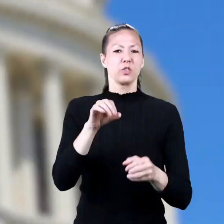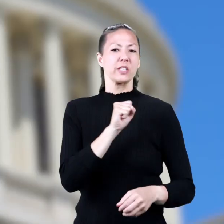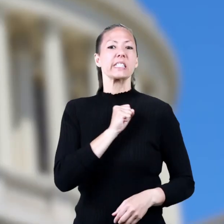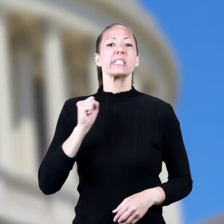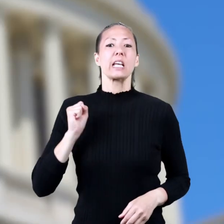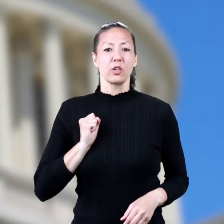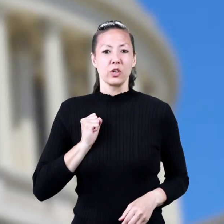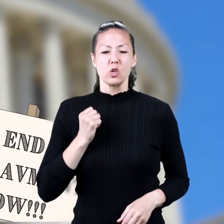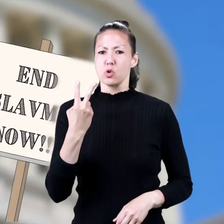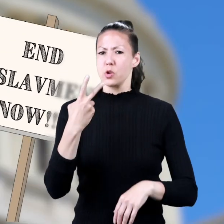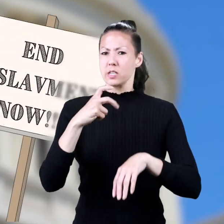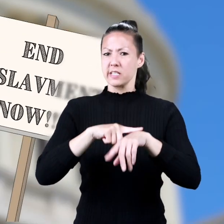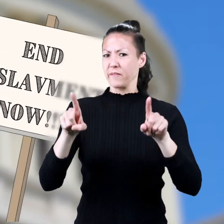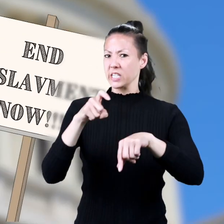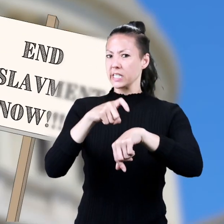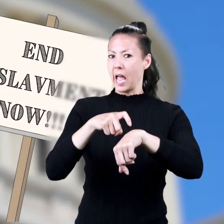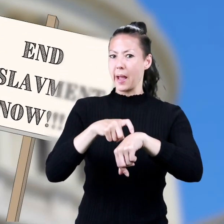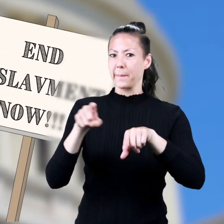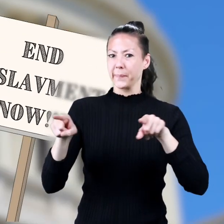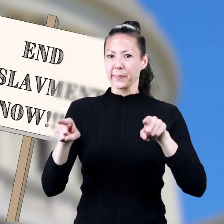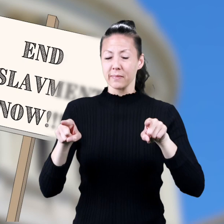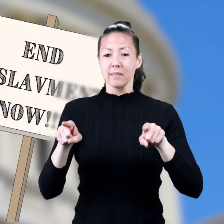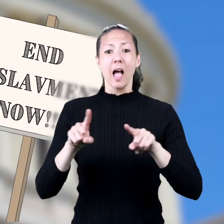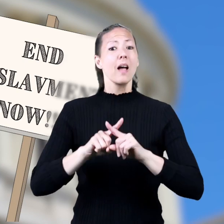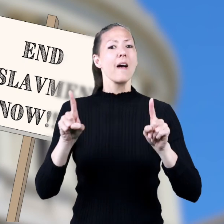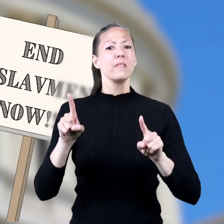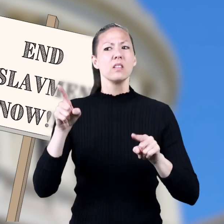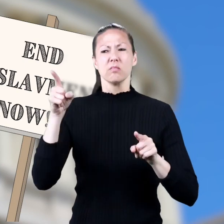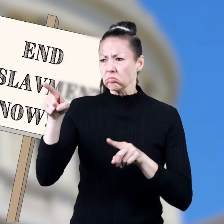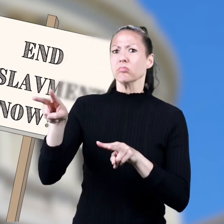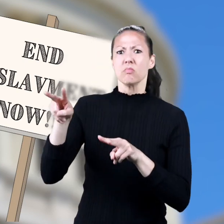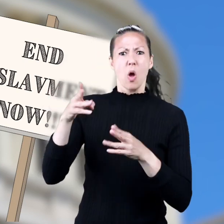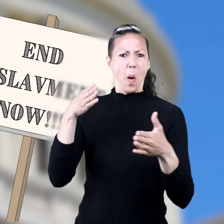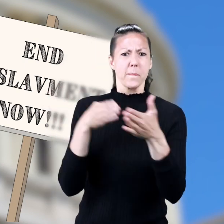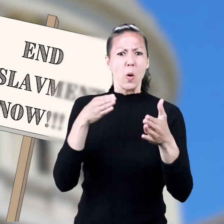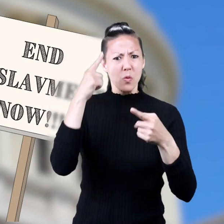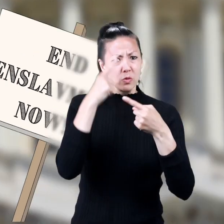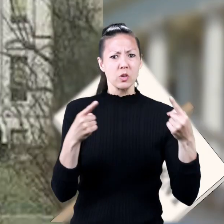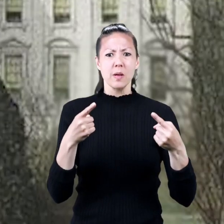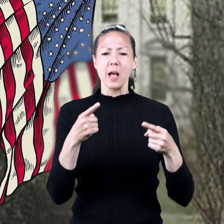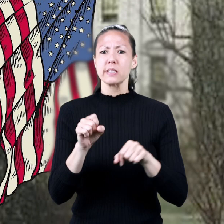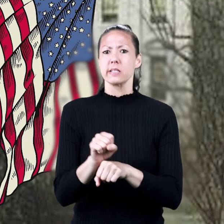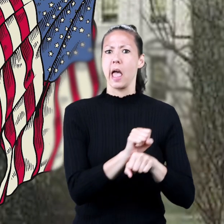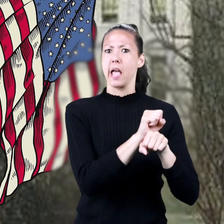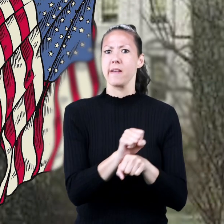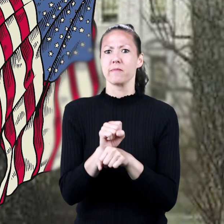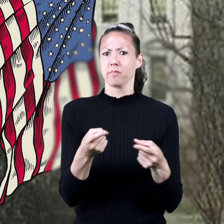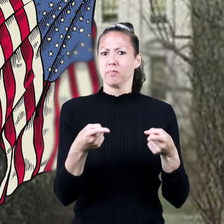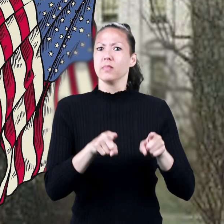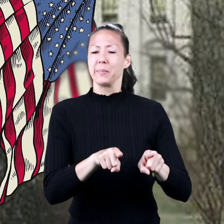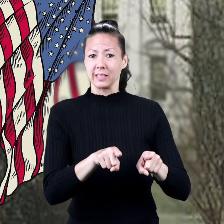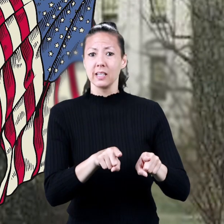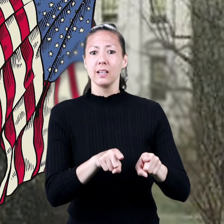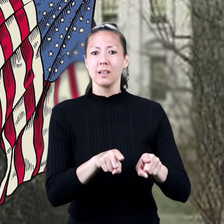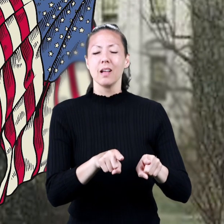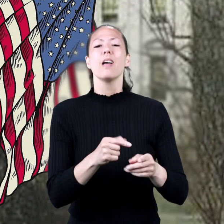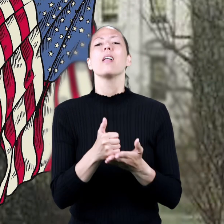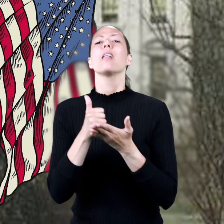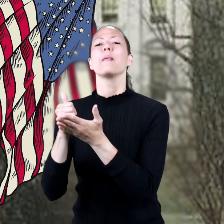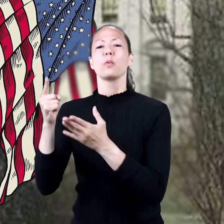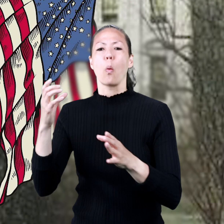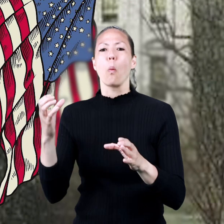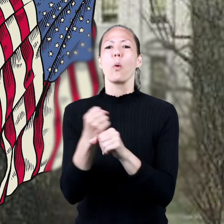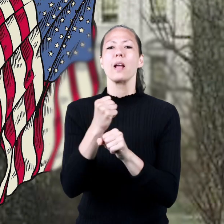times. However, his opposition to the practice of enslavement helped him win the presidential nomination